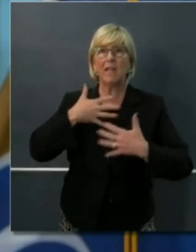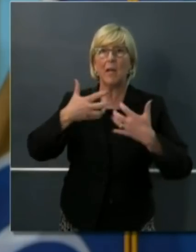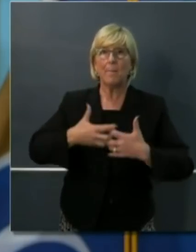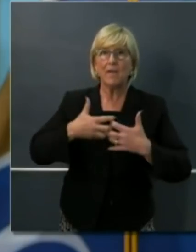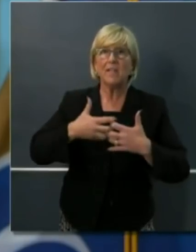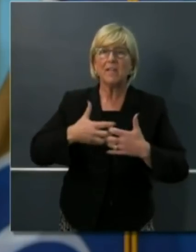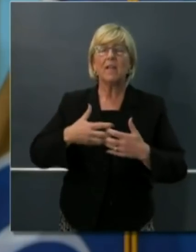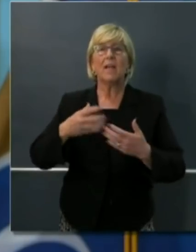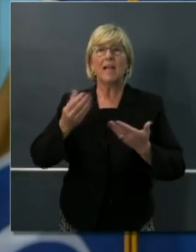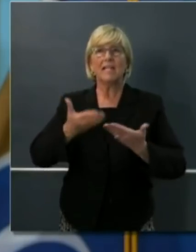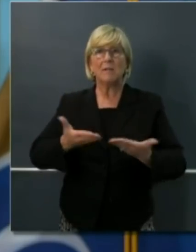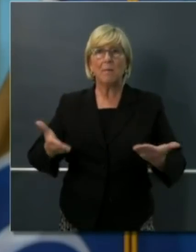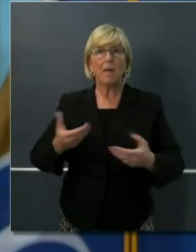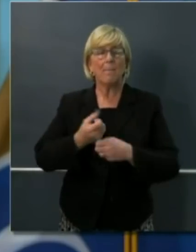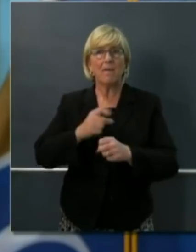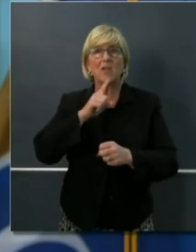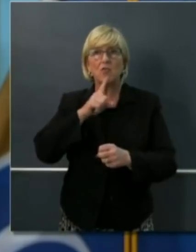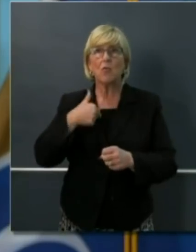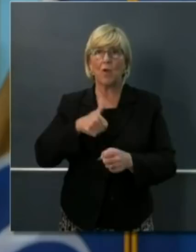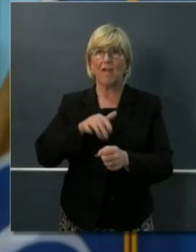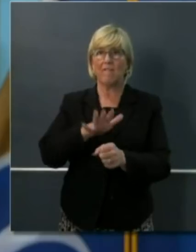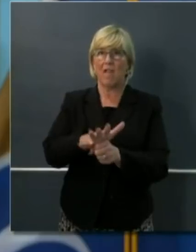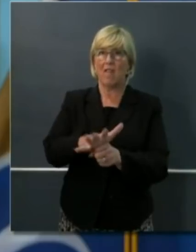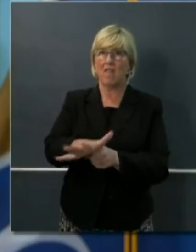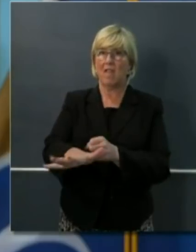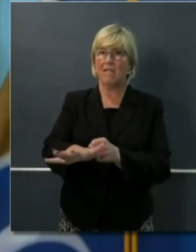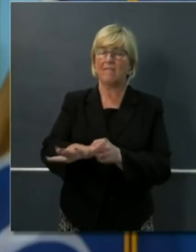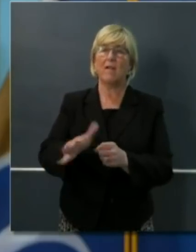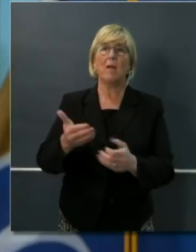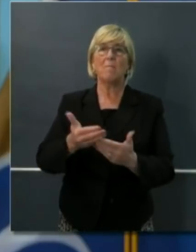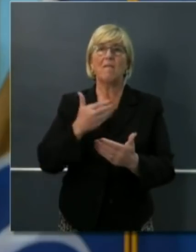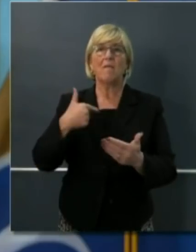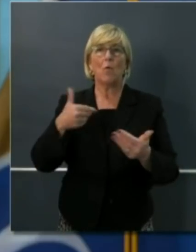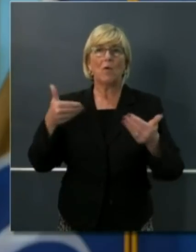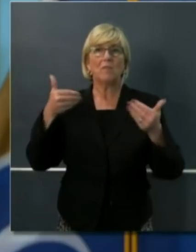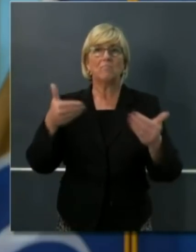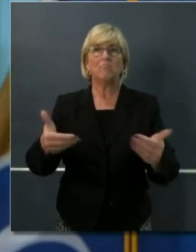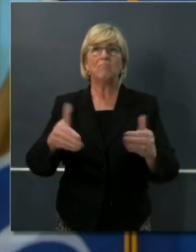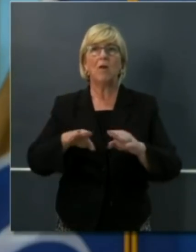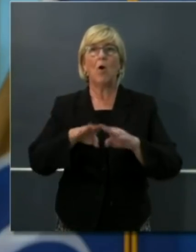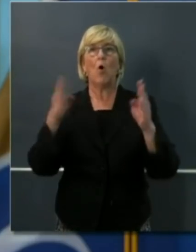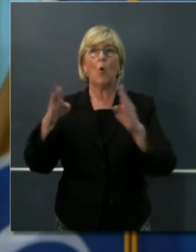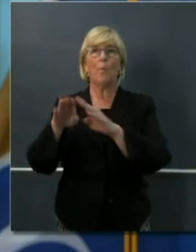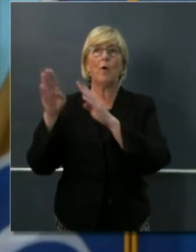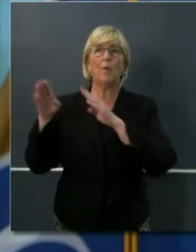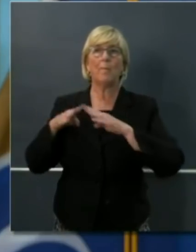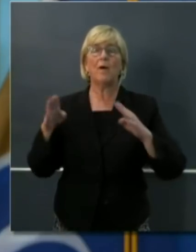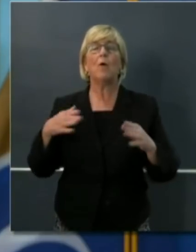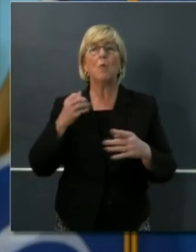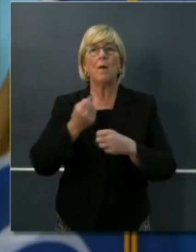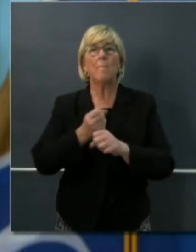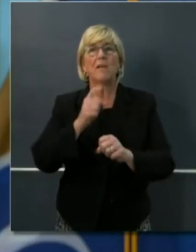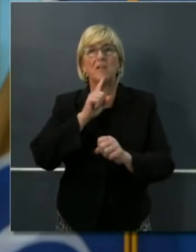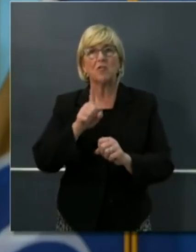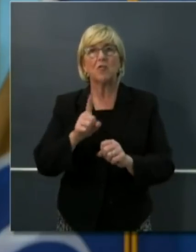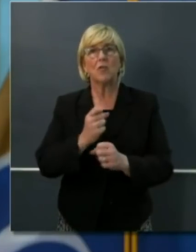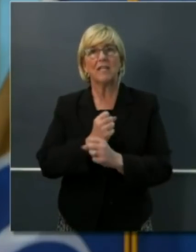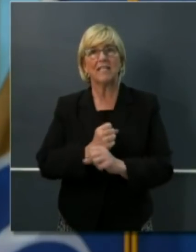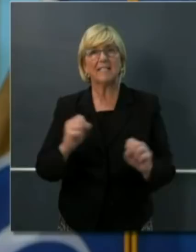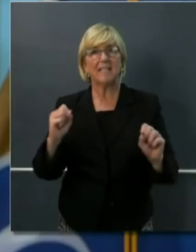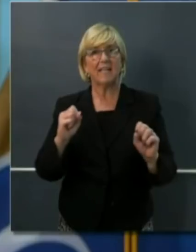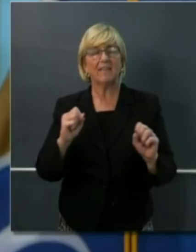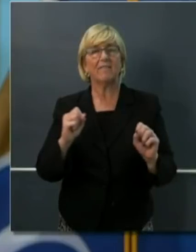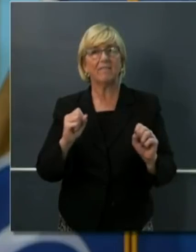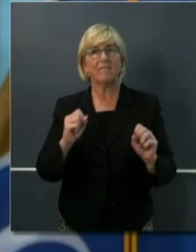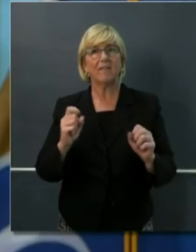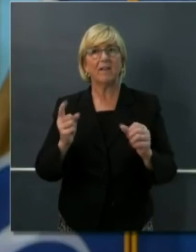is secure is a very important thing that we continue to maintain so that we can safely and responsibly move